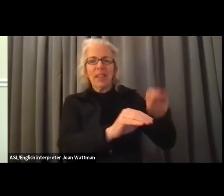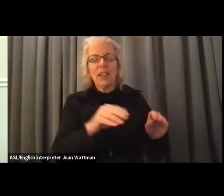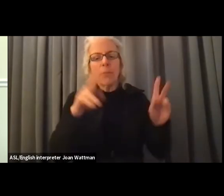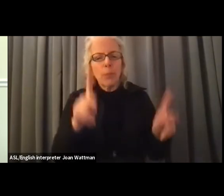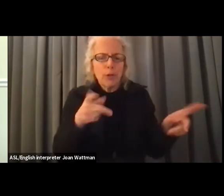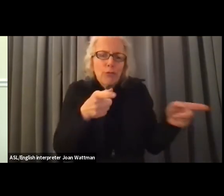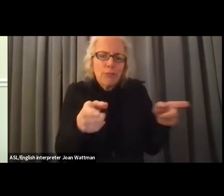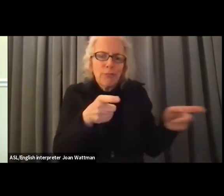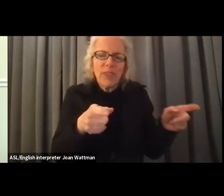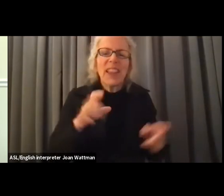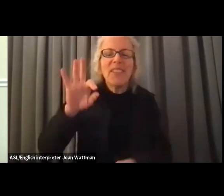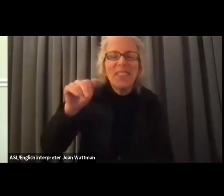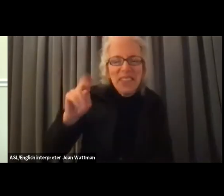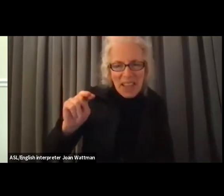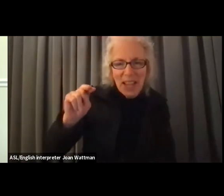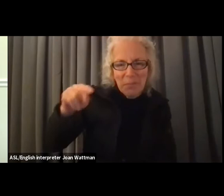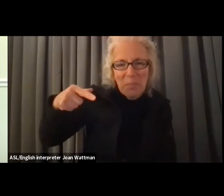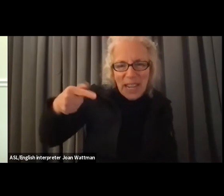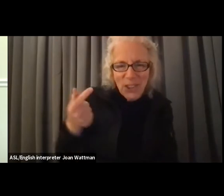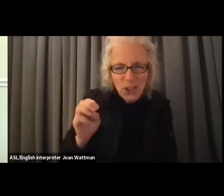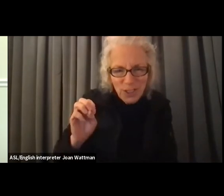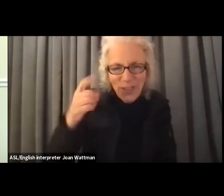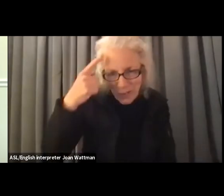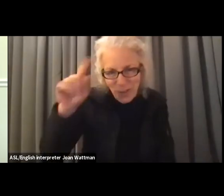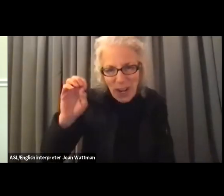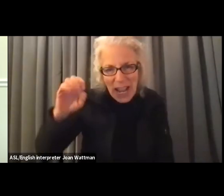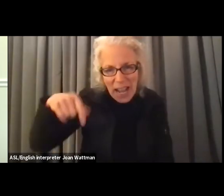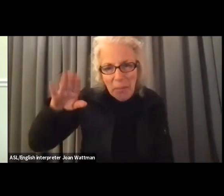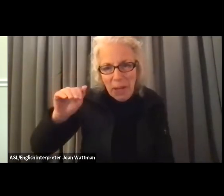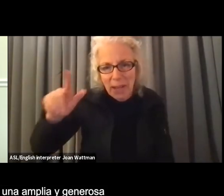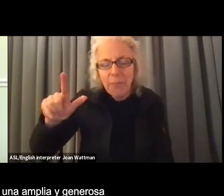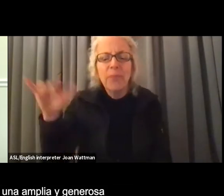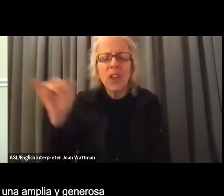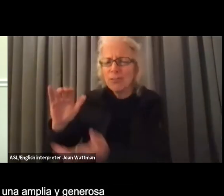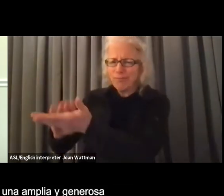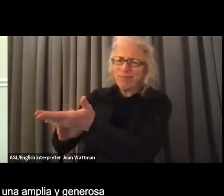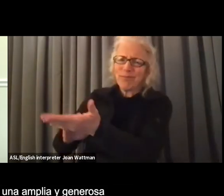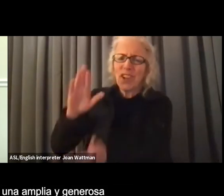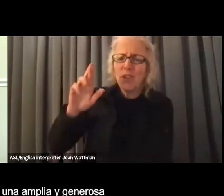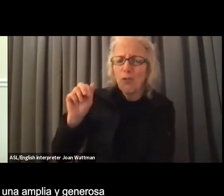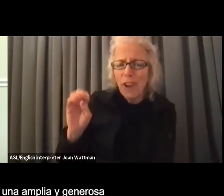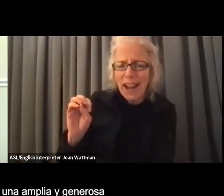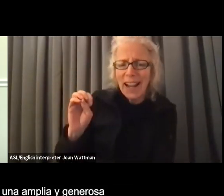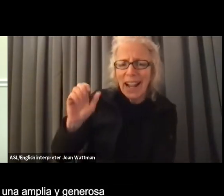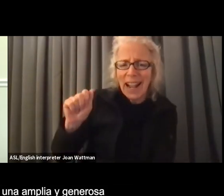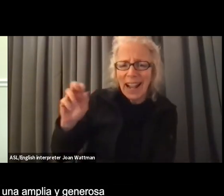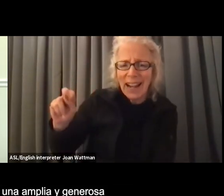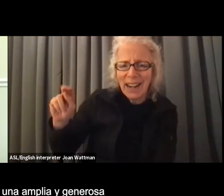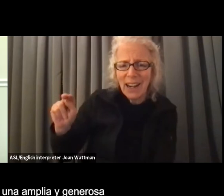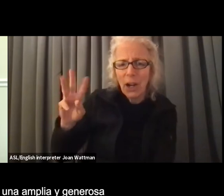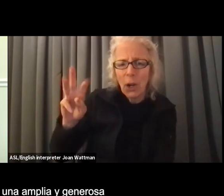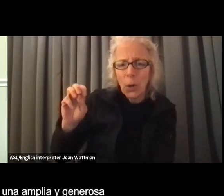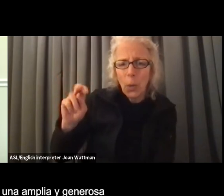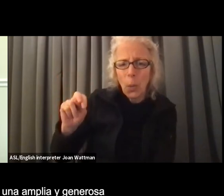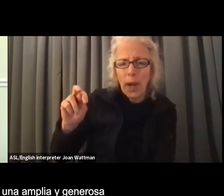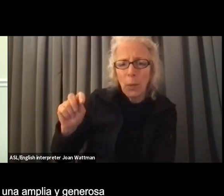fan page. Finally, thanks to Rayanne Wentworth-Kaju, who has provided extensive and generous